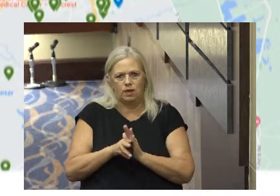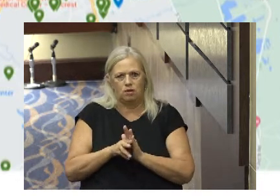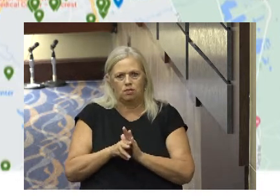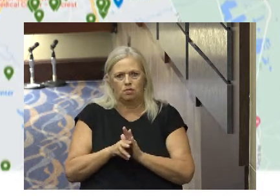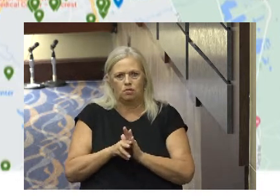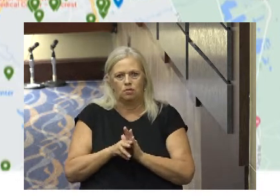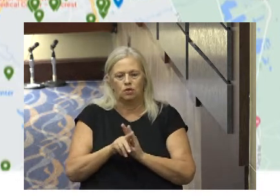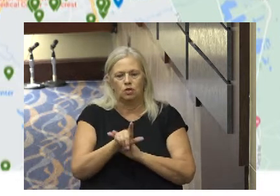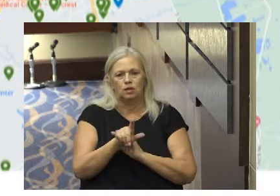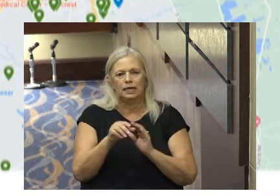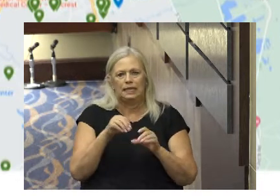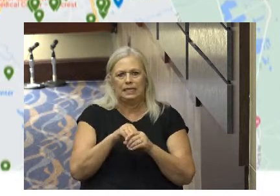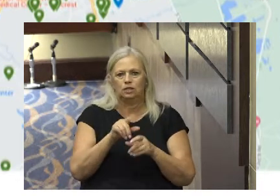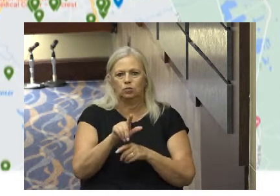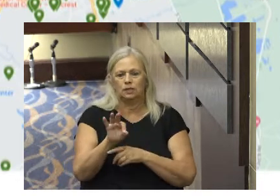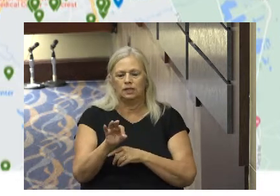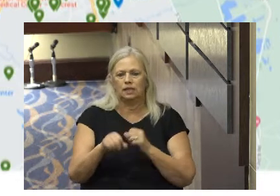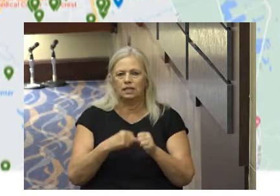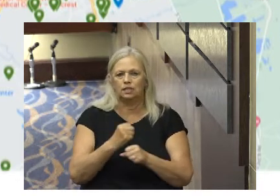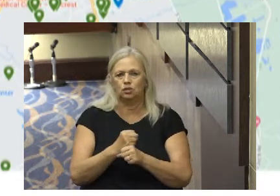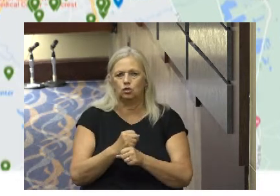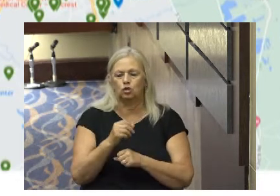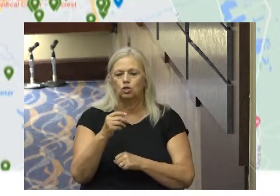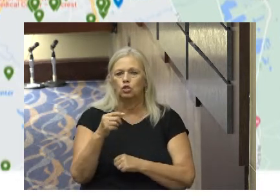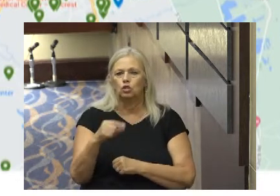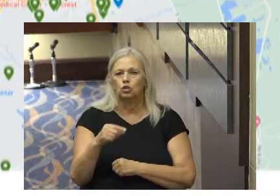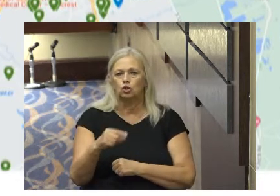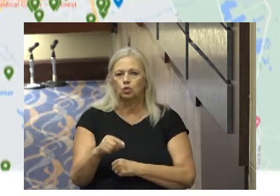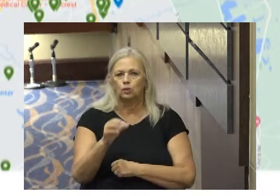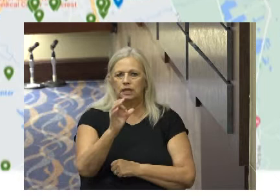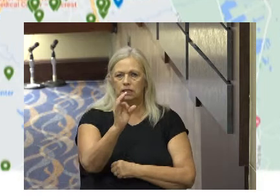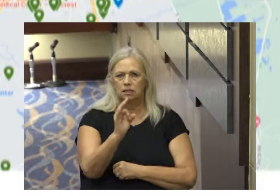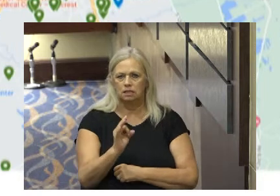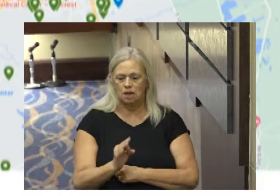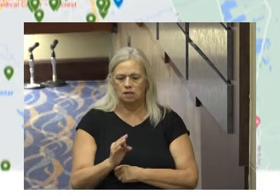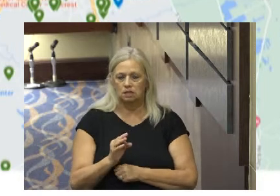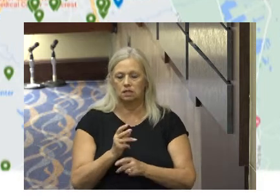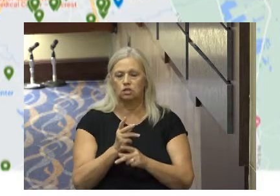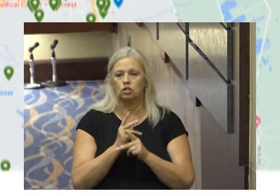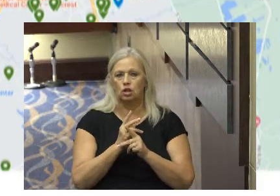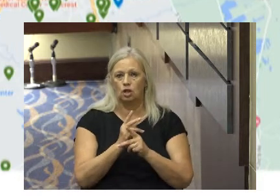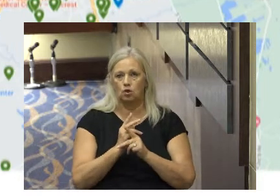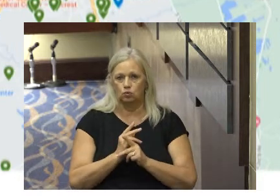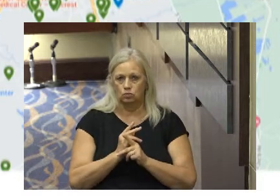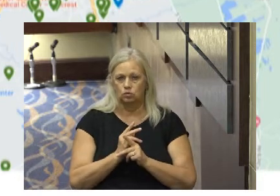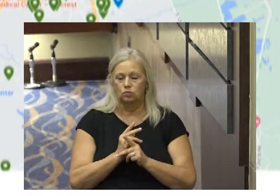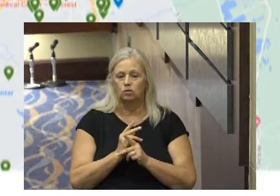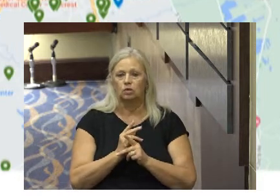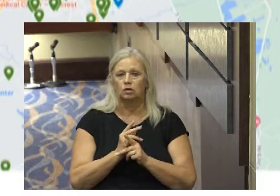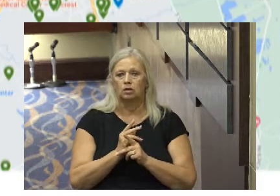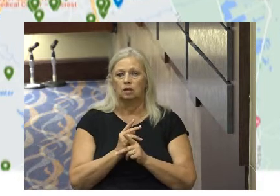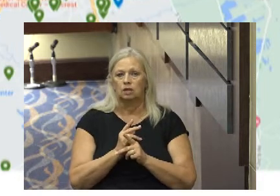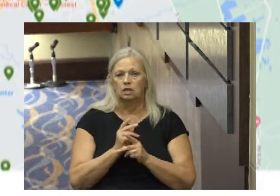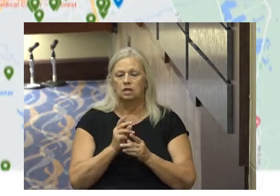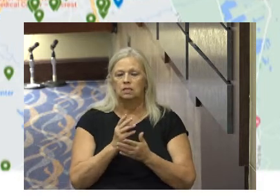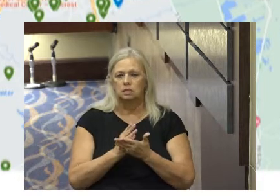The green dots are loans we've made, and some of these dots are on top of each other, so they